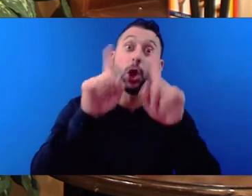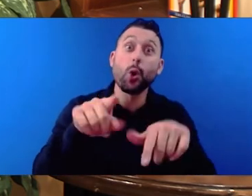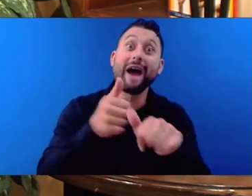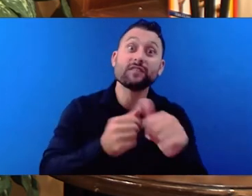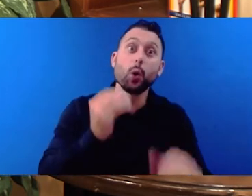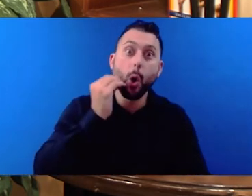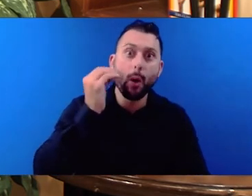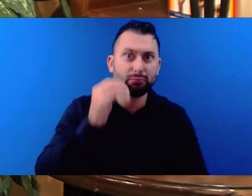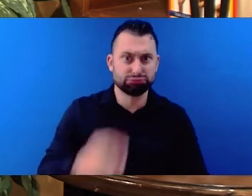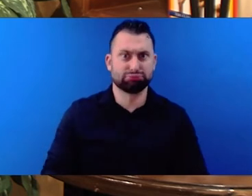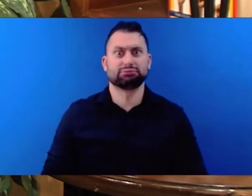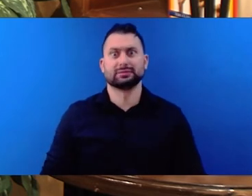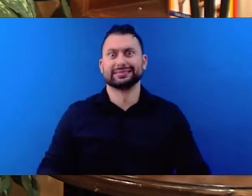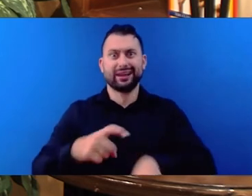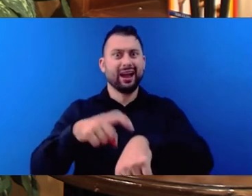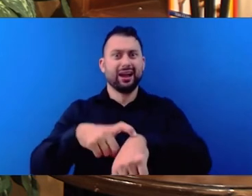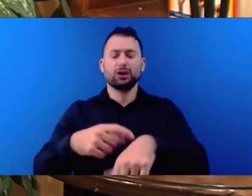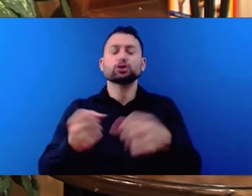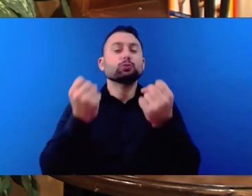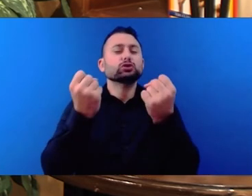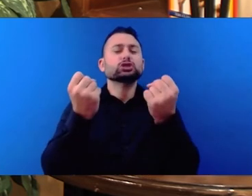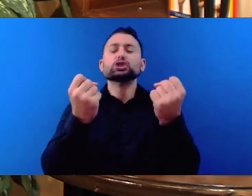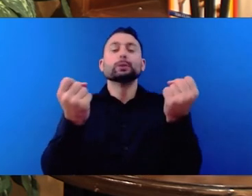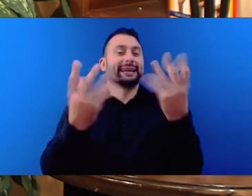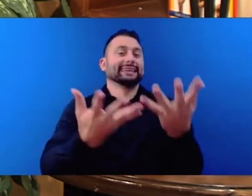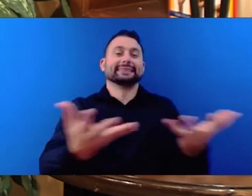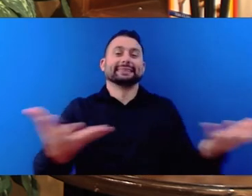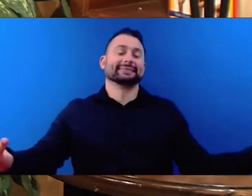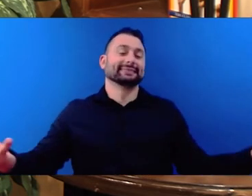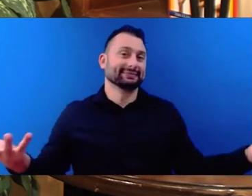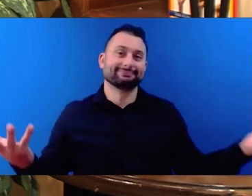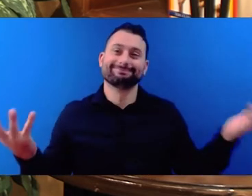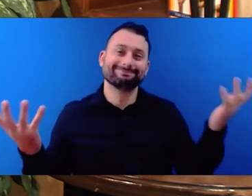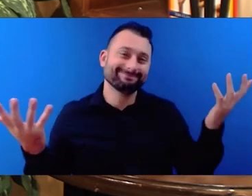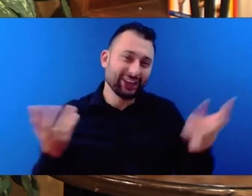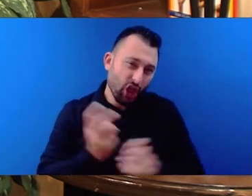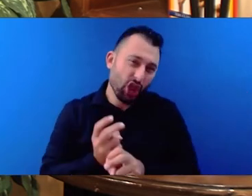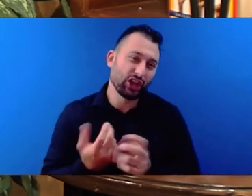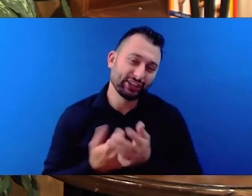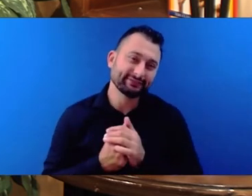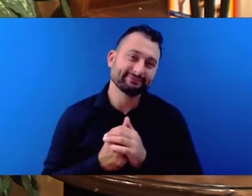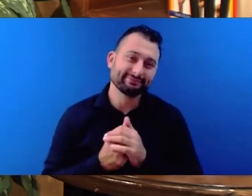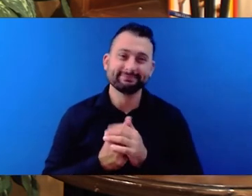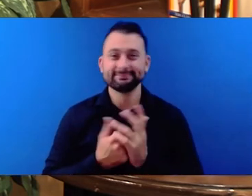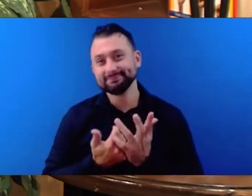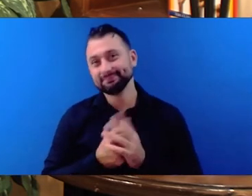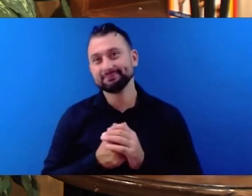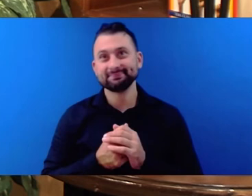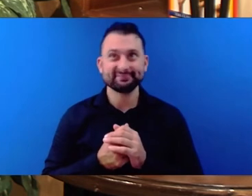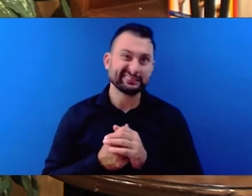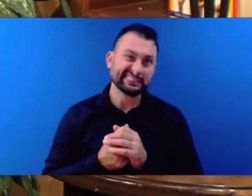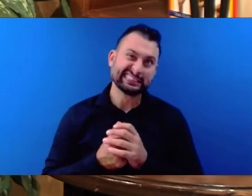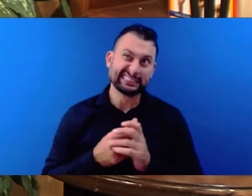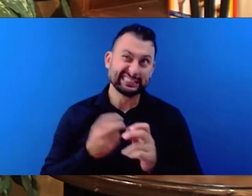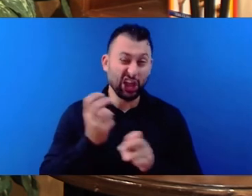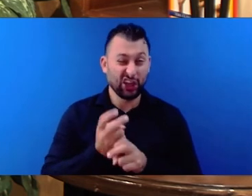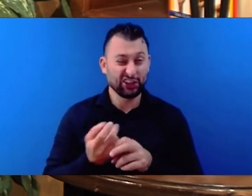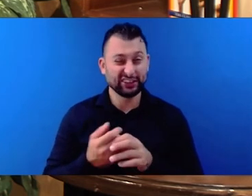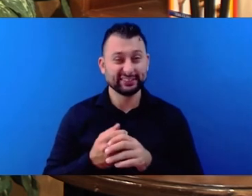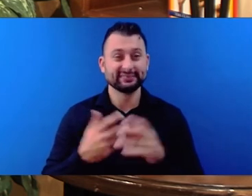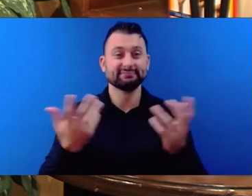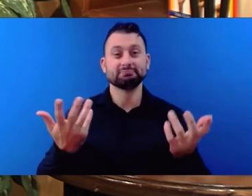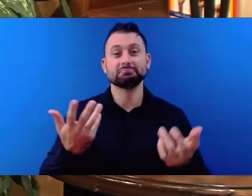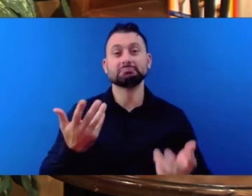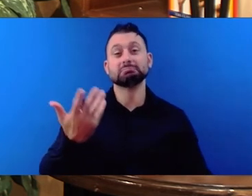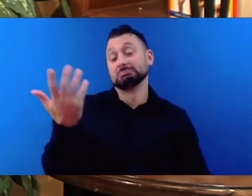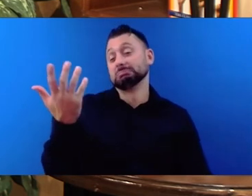the home. As far as I know to this point, it's a lot of touching base over the phone, or it would